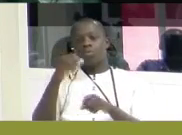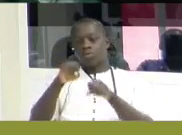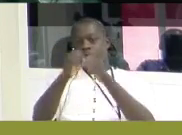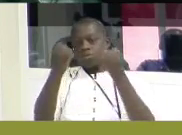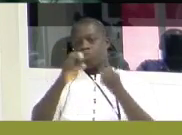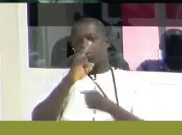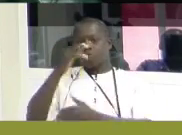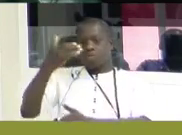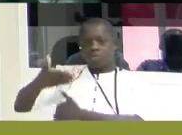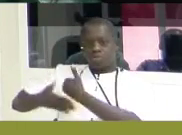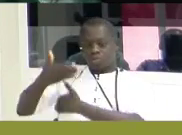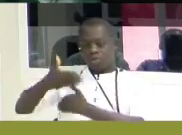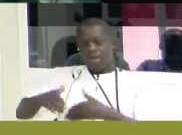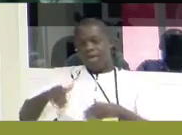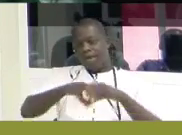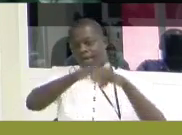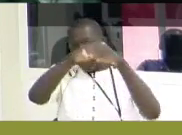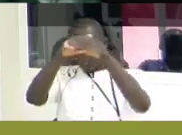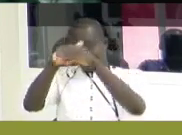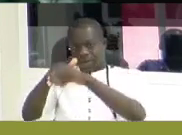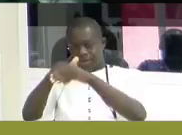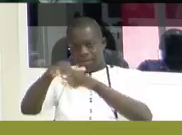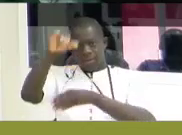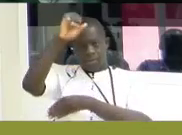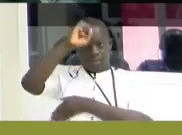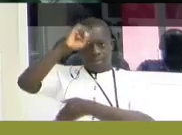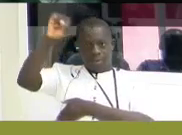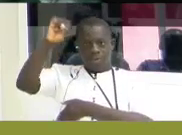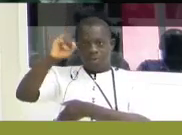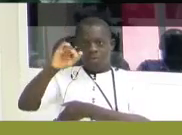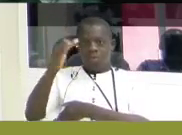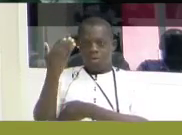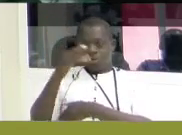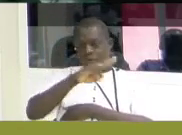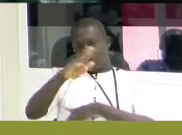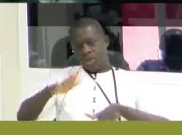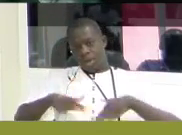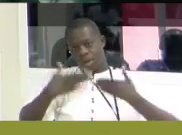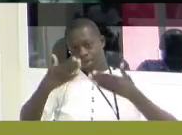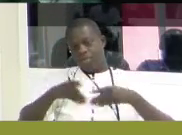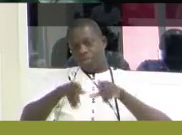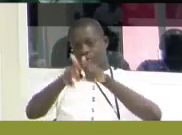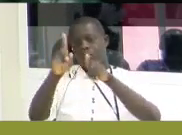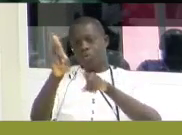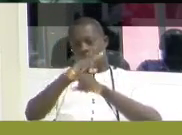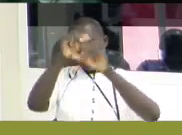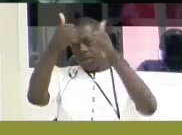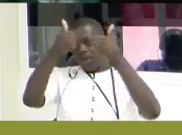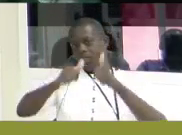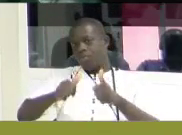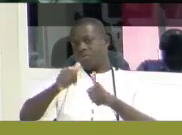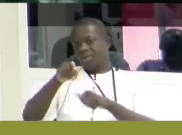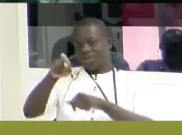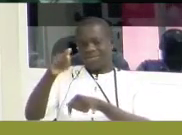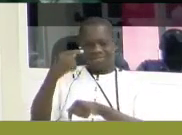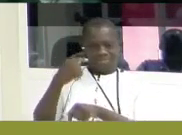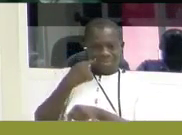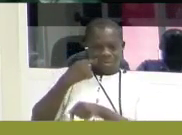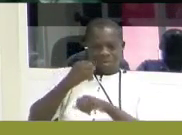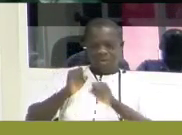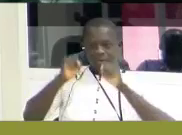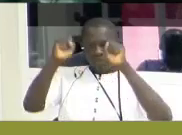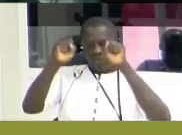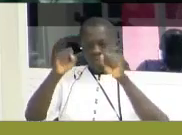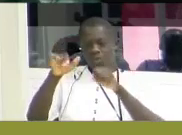close associate of the president, was not happy with what happened that day at the procession, and that